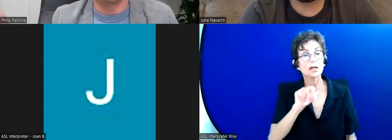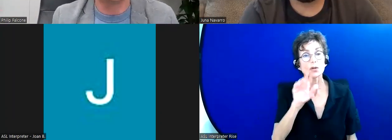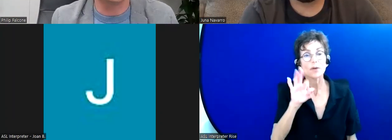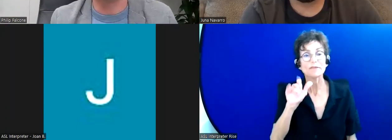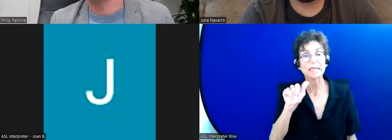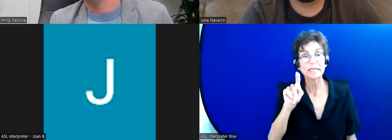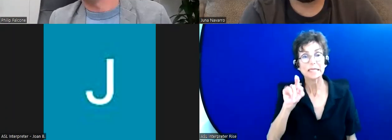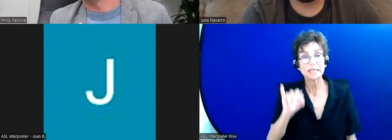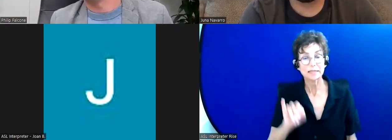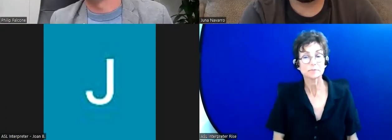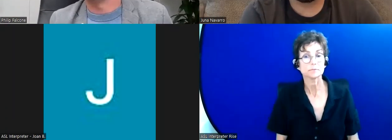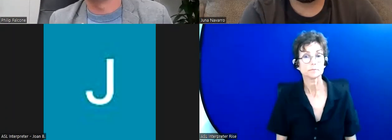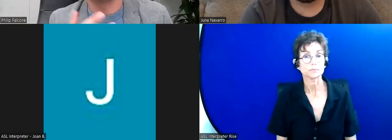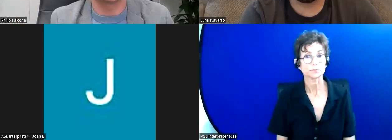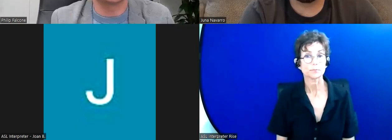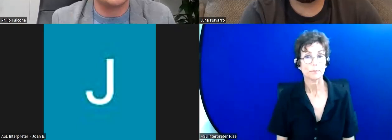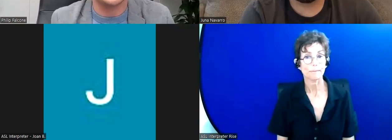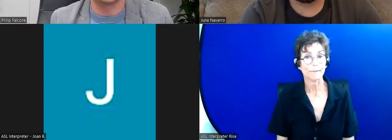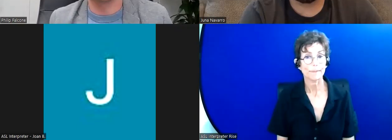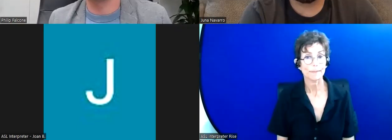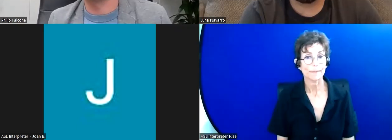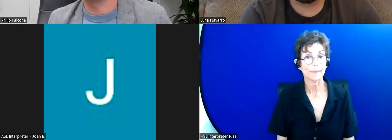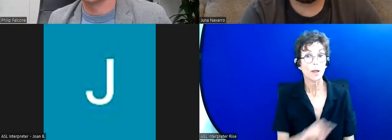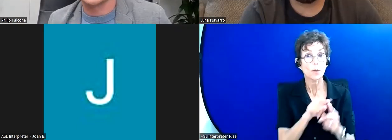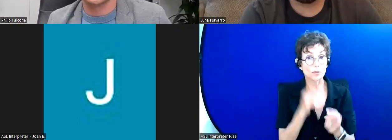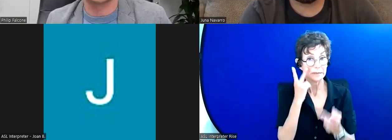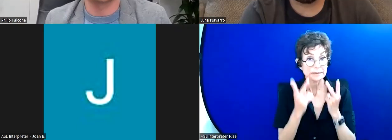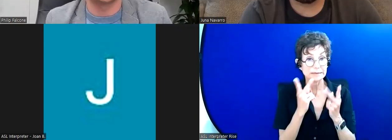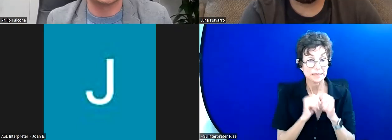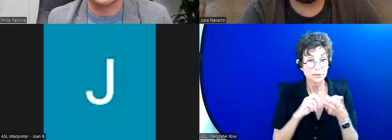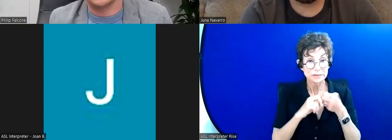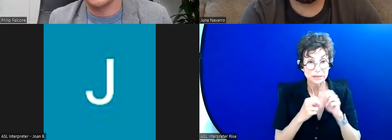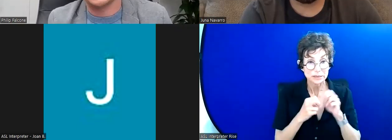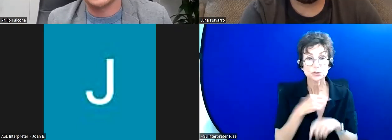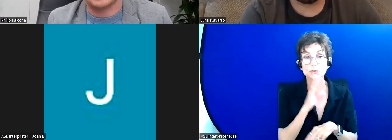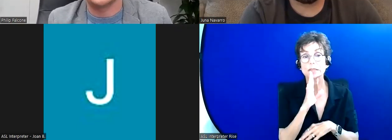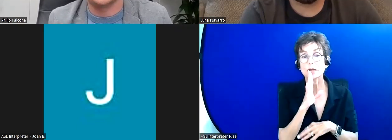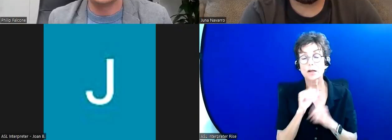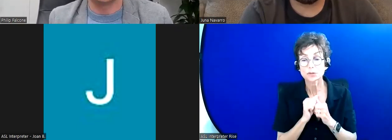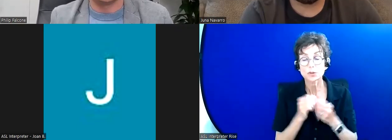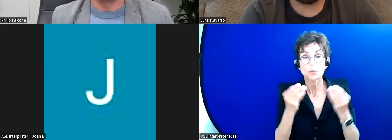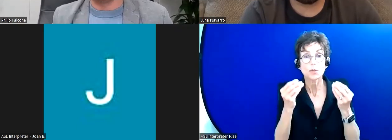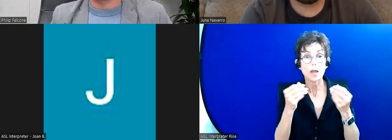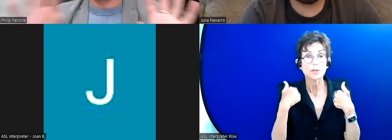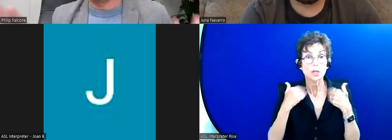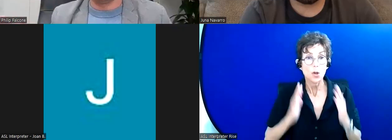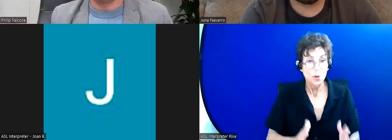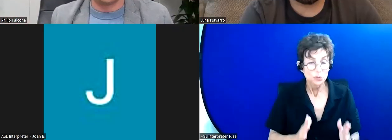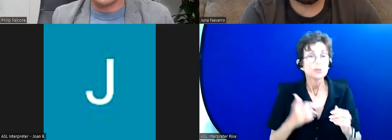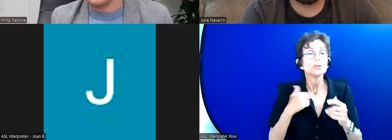of issue, we talk to property owners, we solicit artists, and we look to see how we can make things happen. Now,